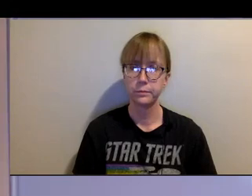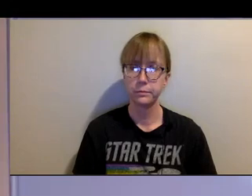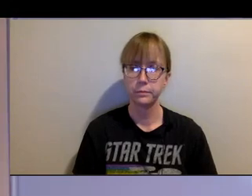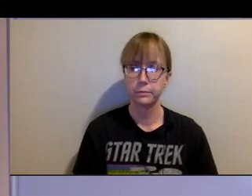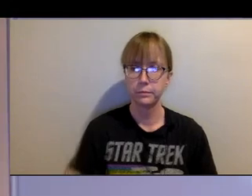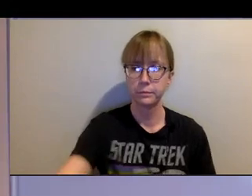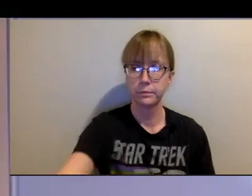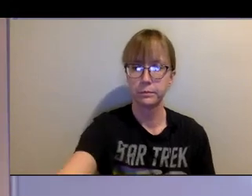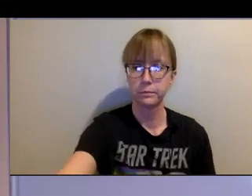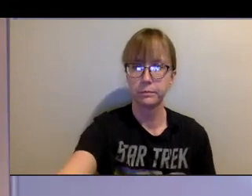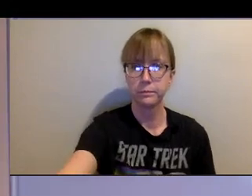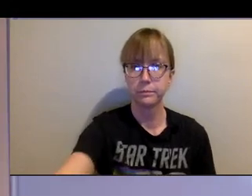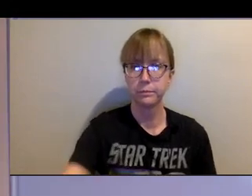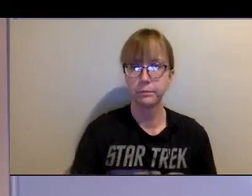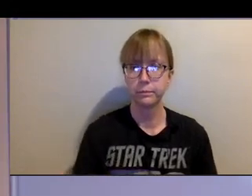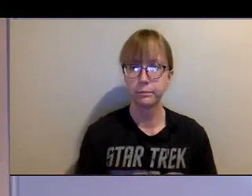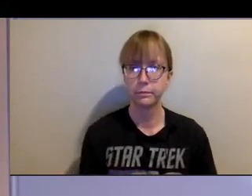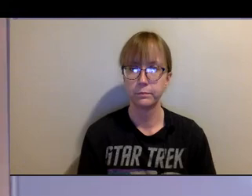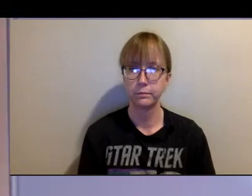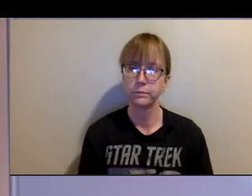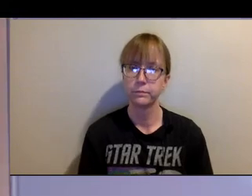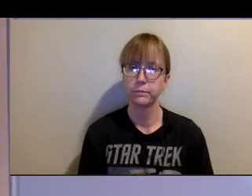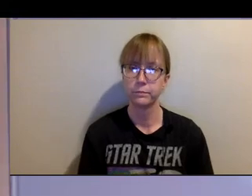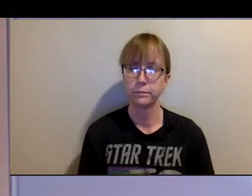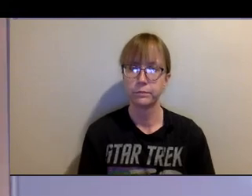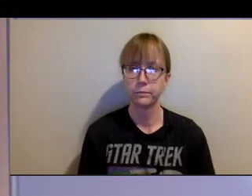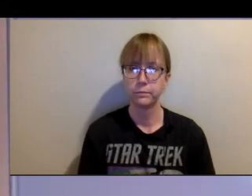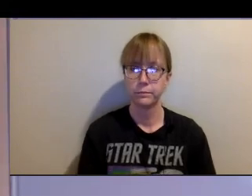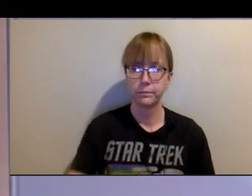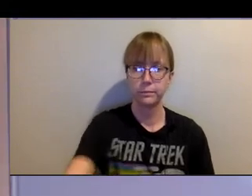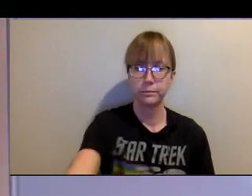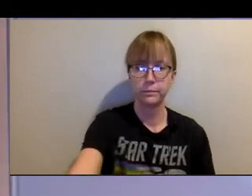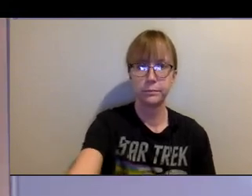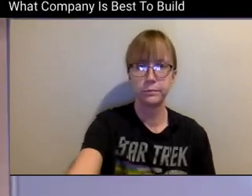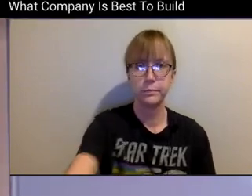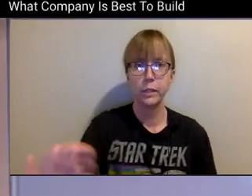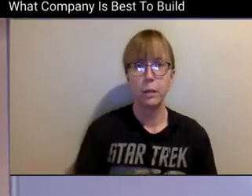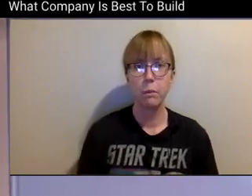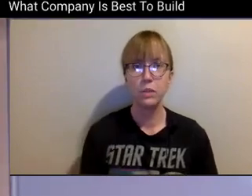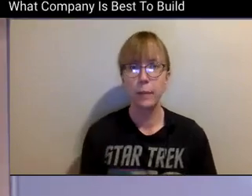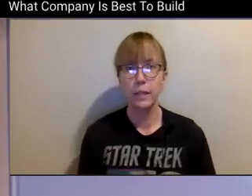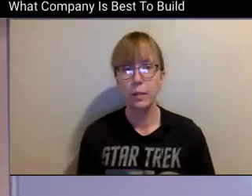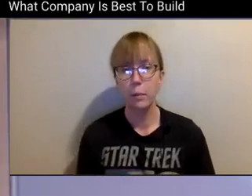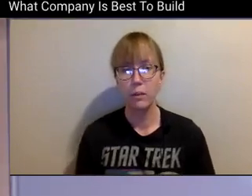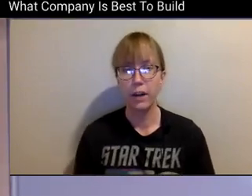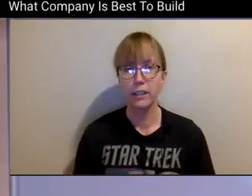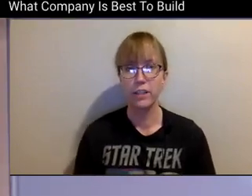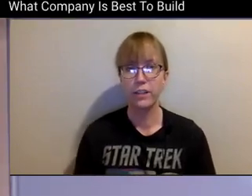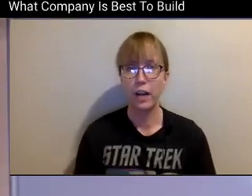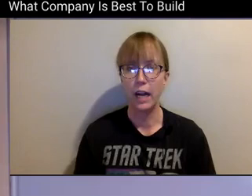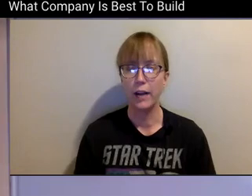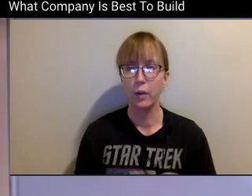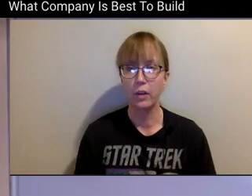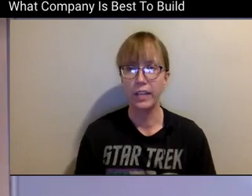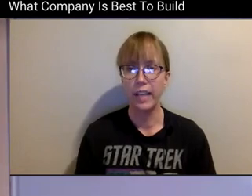they're a day or two late, fair enough, then great, stick with it. If there are people in the... Most MLM products are